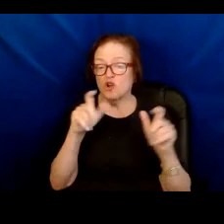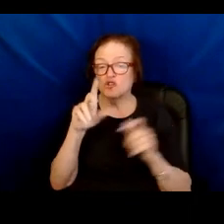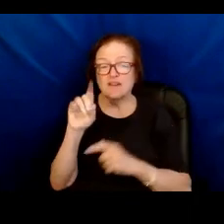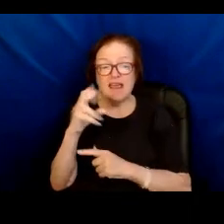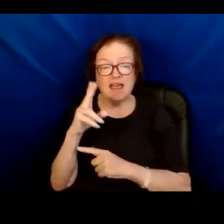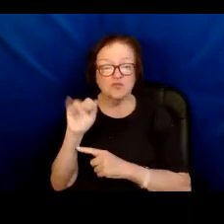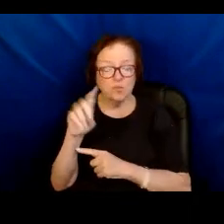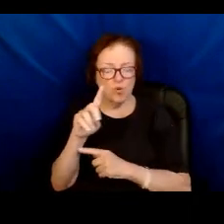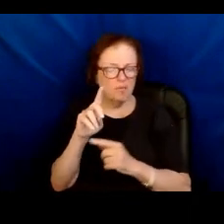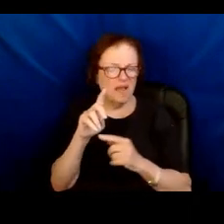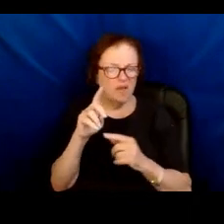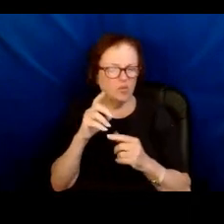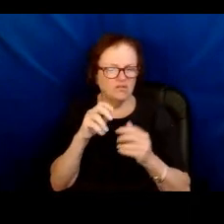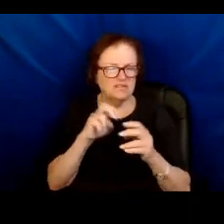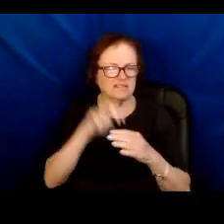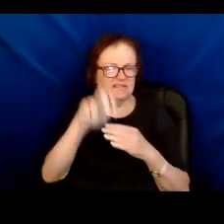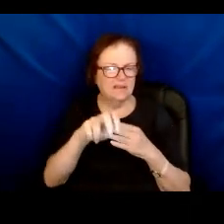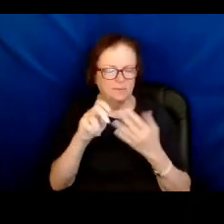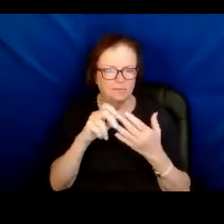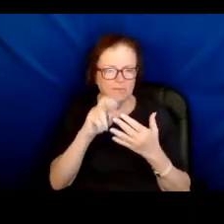because what I want to